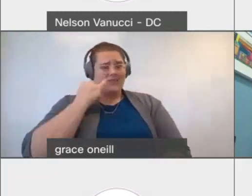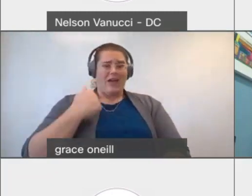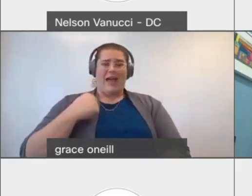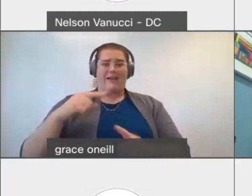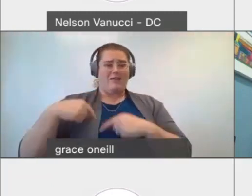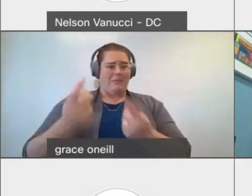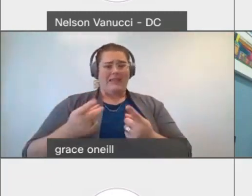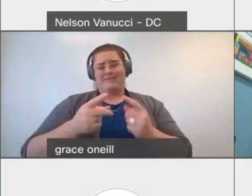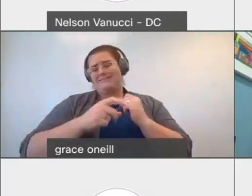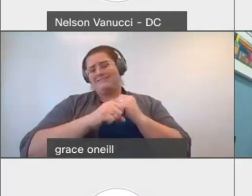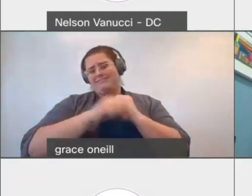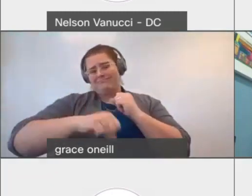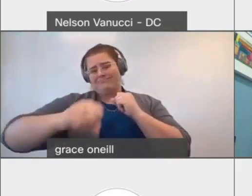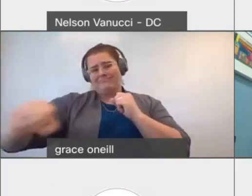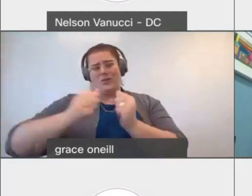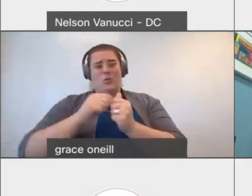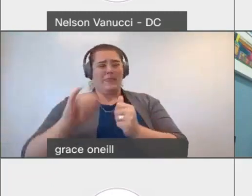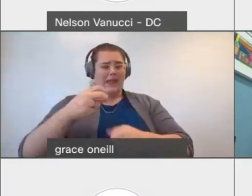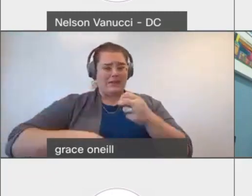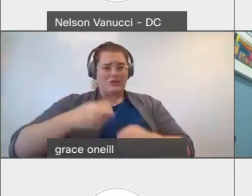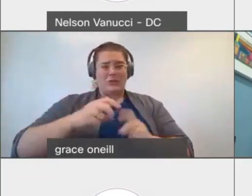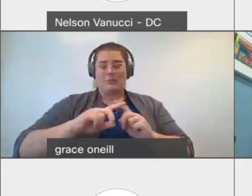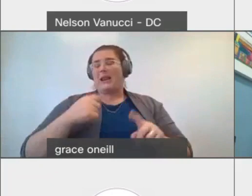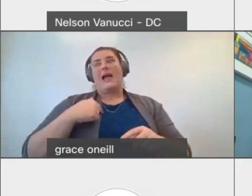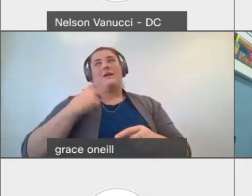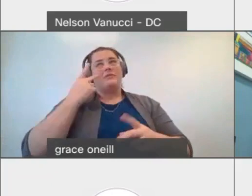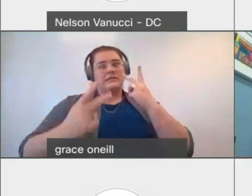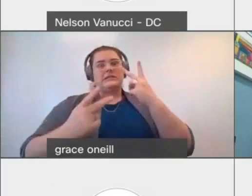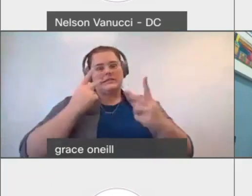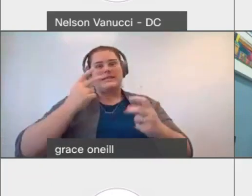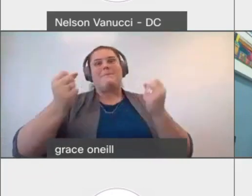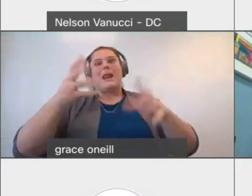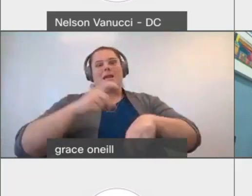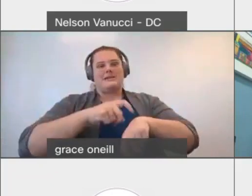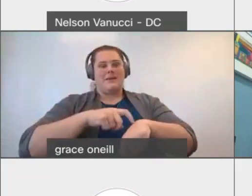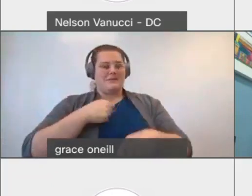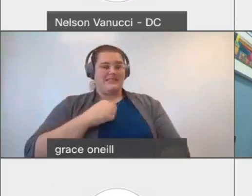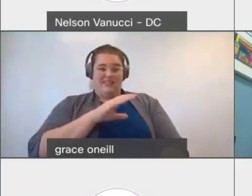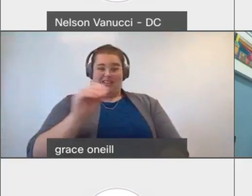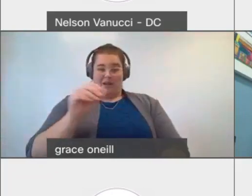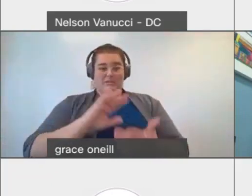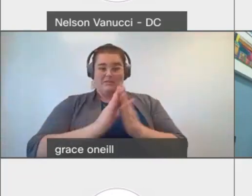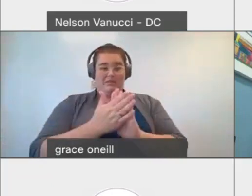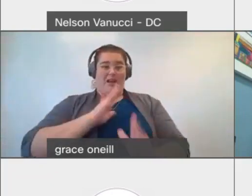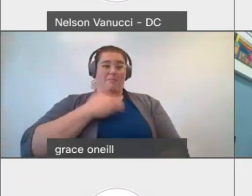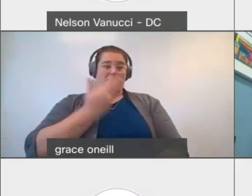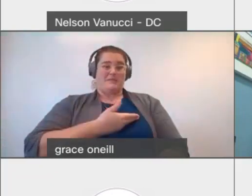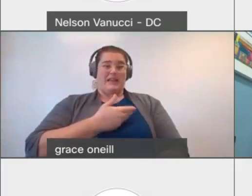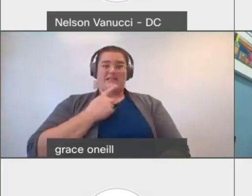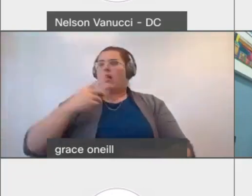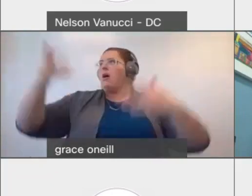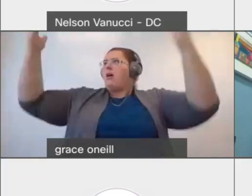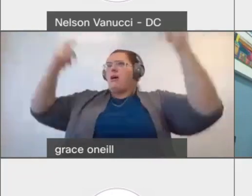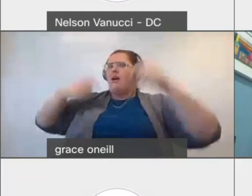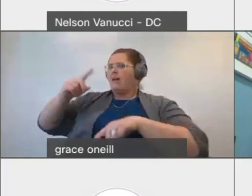long-winded with this issue. I've been dealing with this for years, where people seem upset that they can't get a referral. It's not that you can't